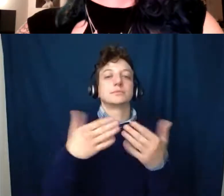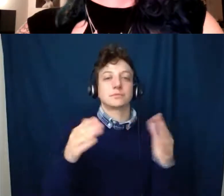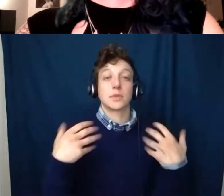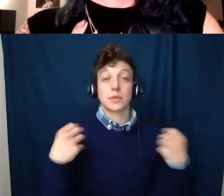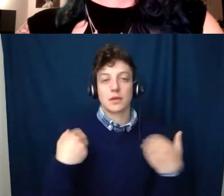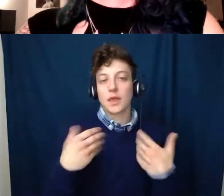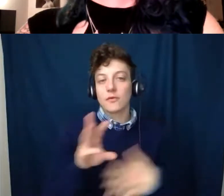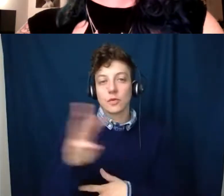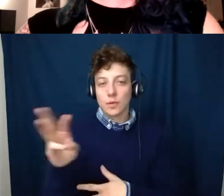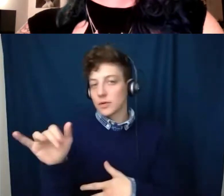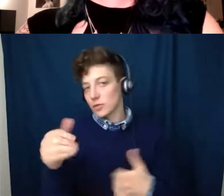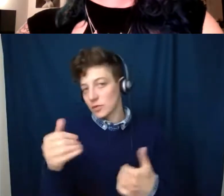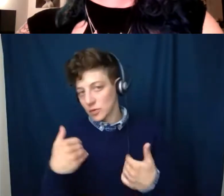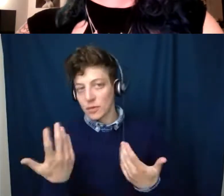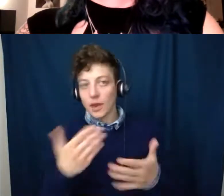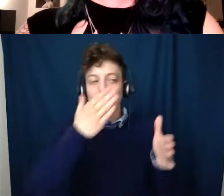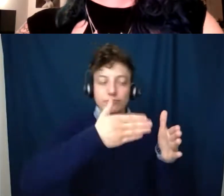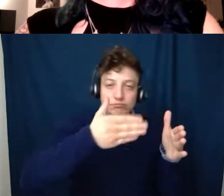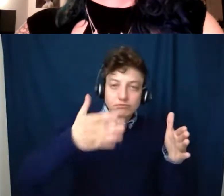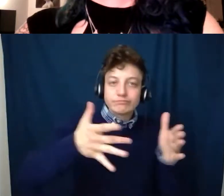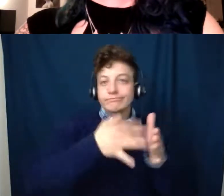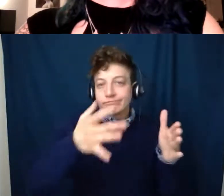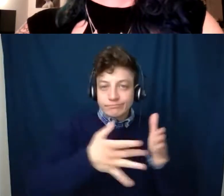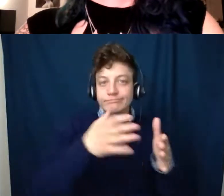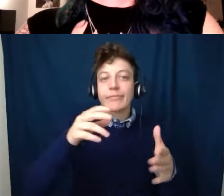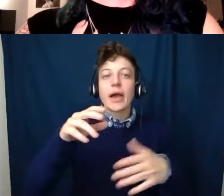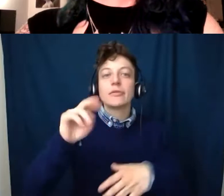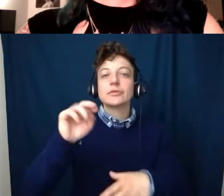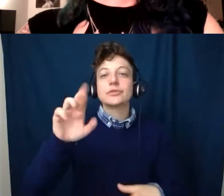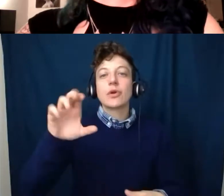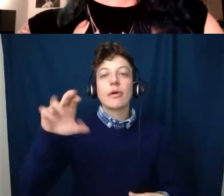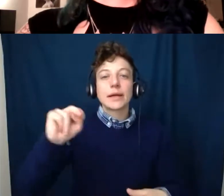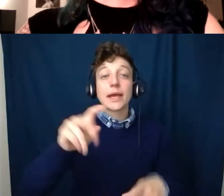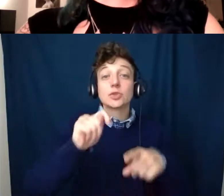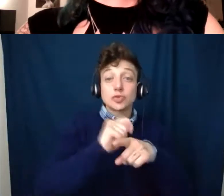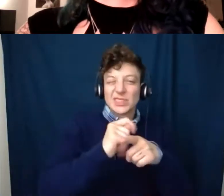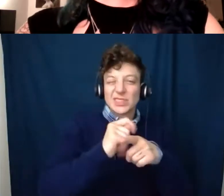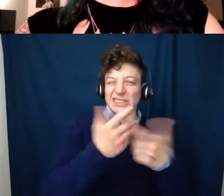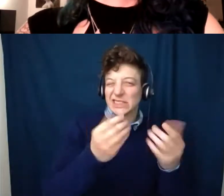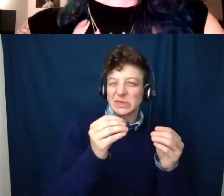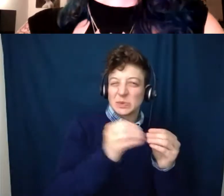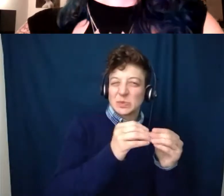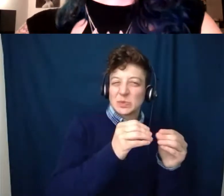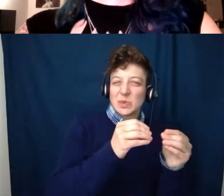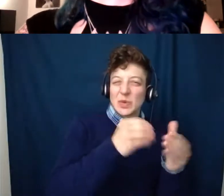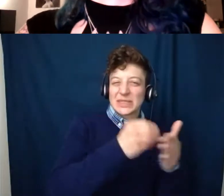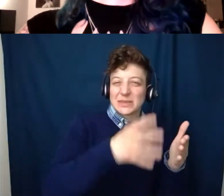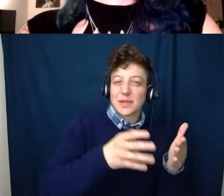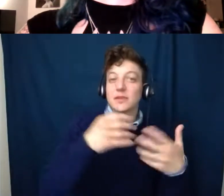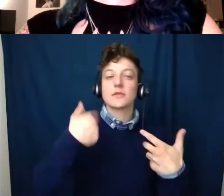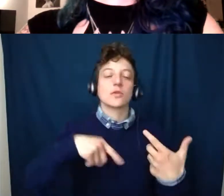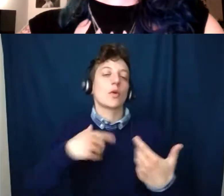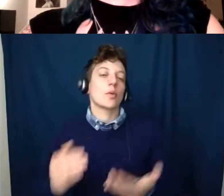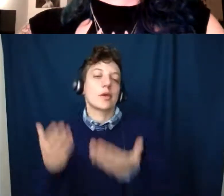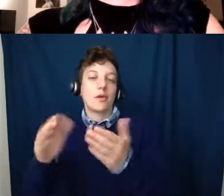like periodic Narcan trainings that are a little more expensive than what we offer online. So if people are interested in that, that's an option as well.